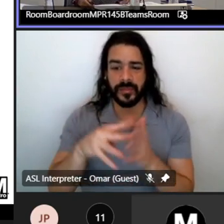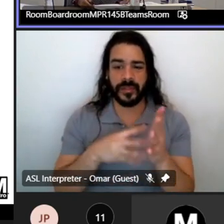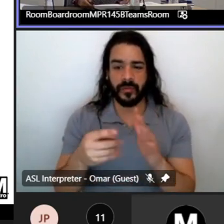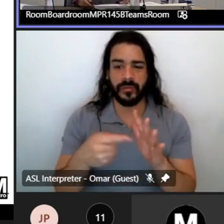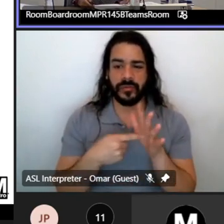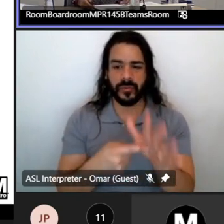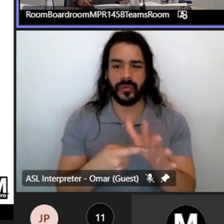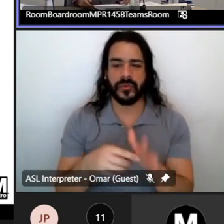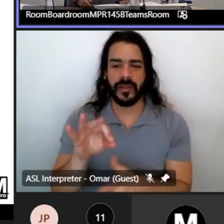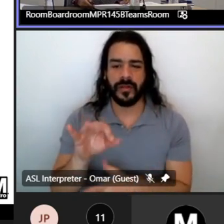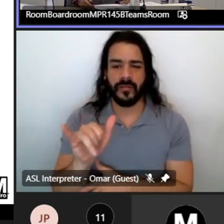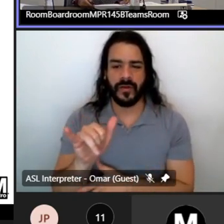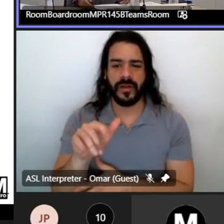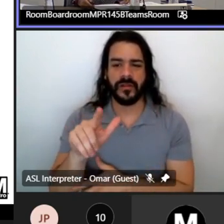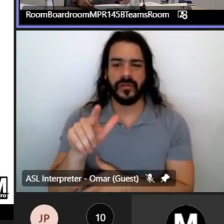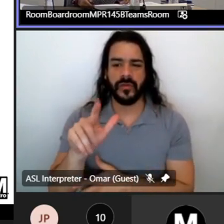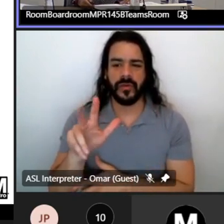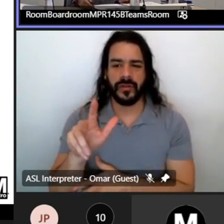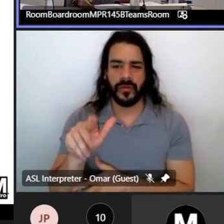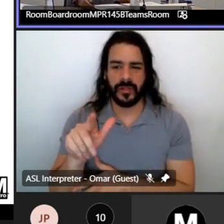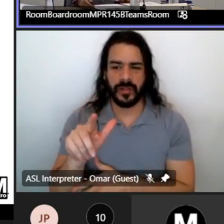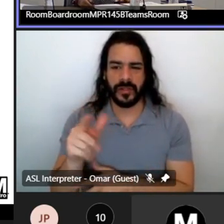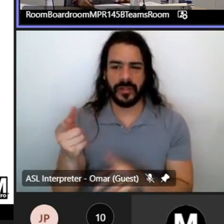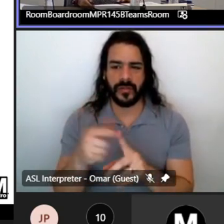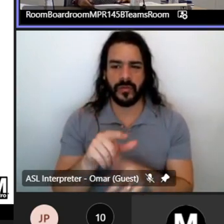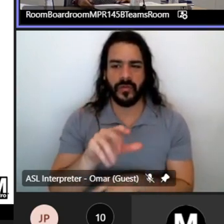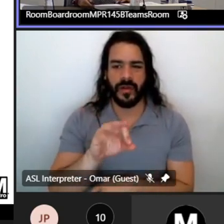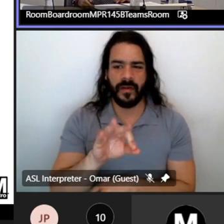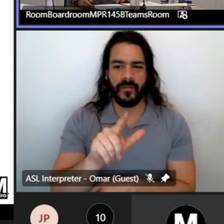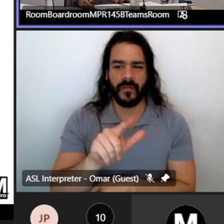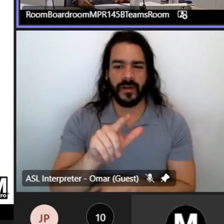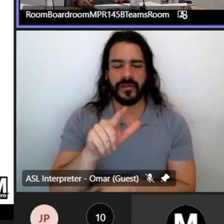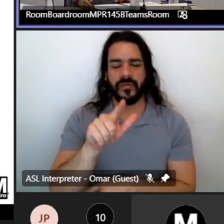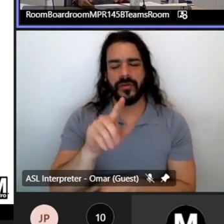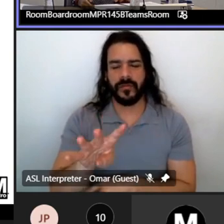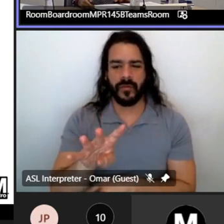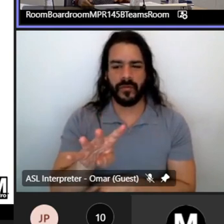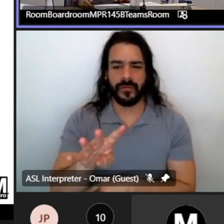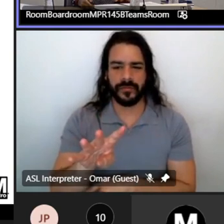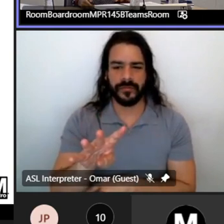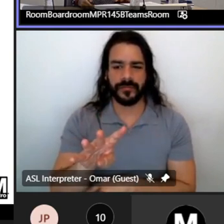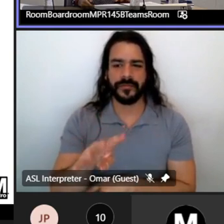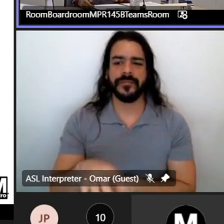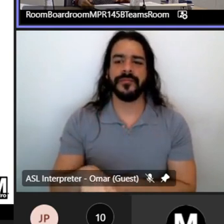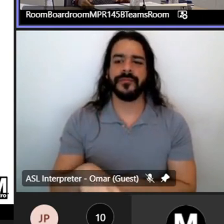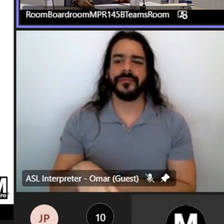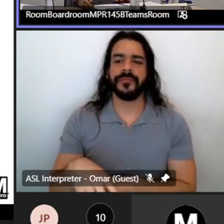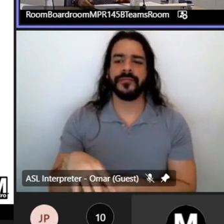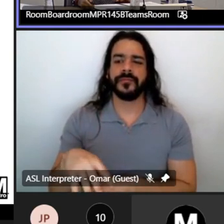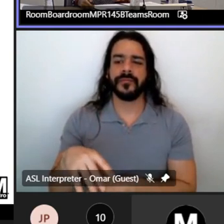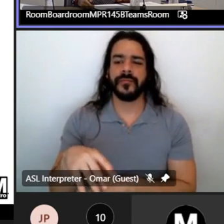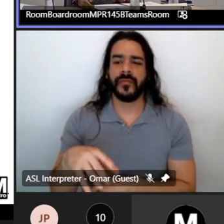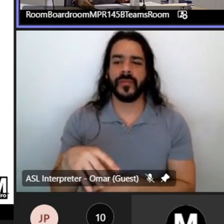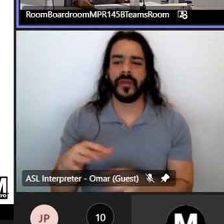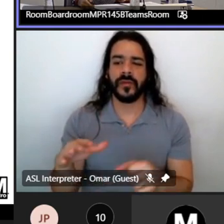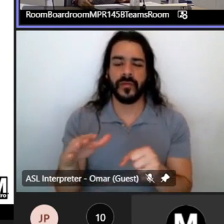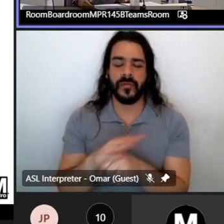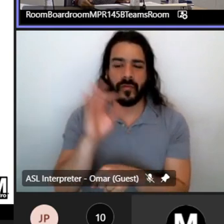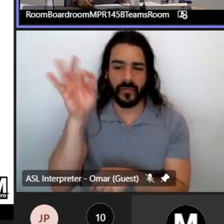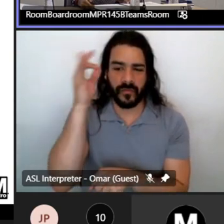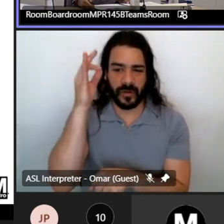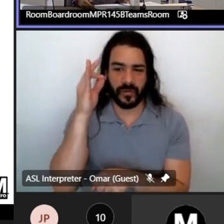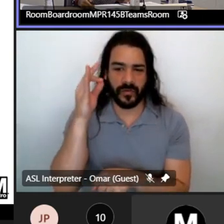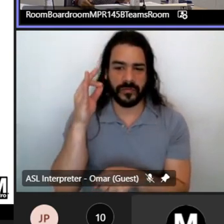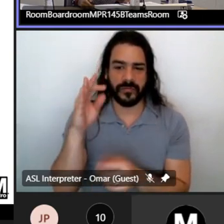This table shows a comparison of FY23 to the proposed FY24 budget. The total federal